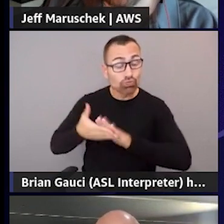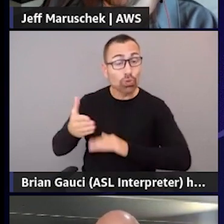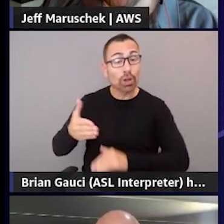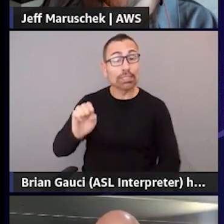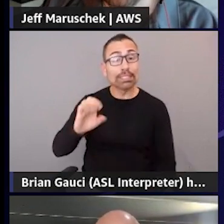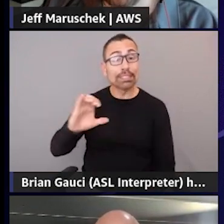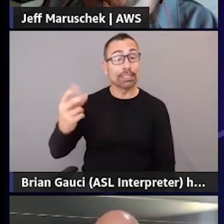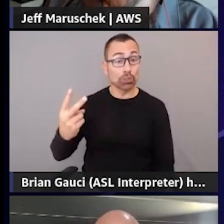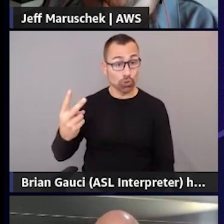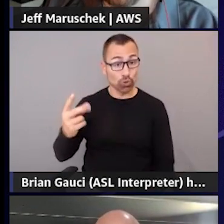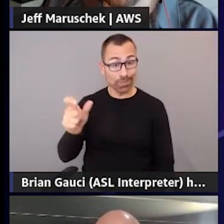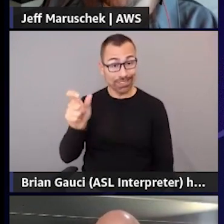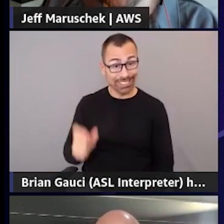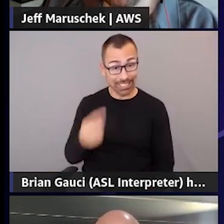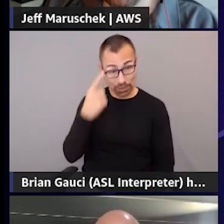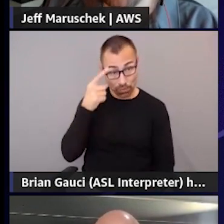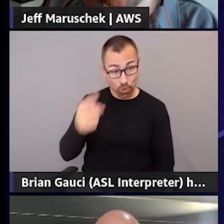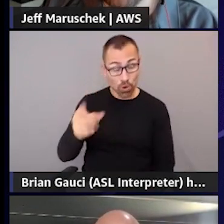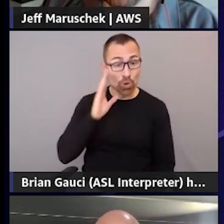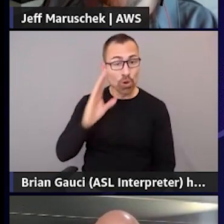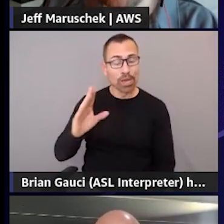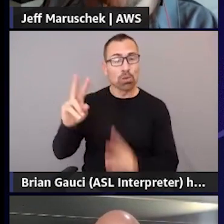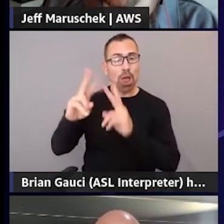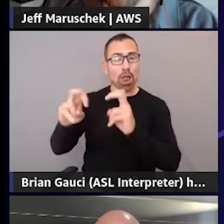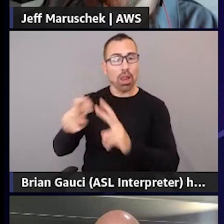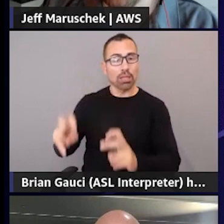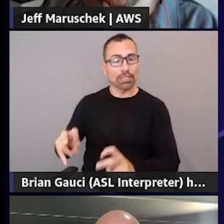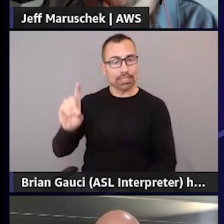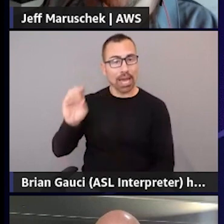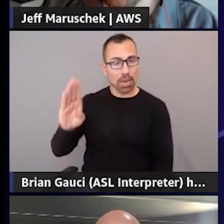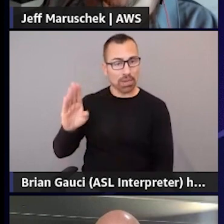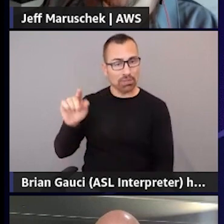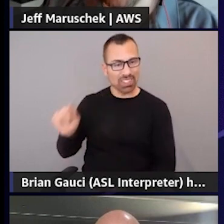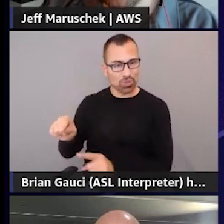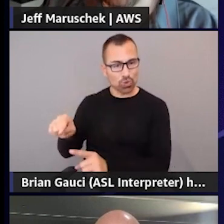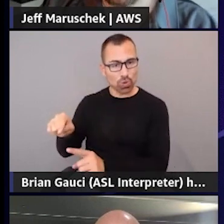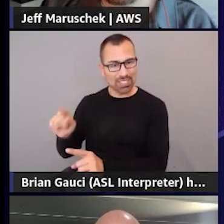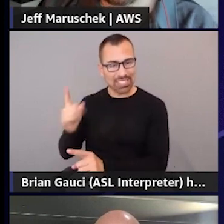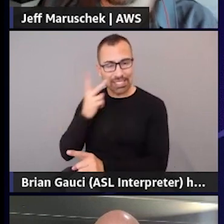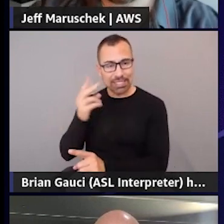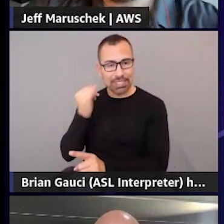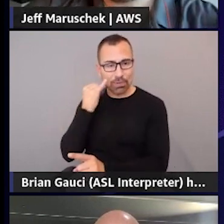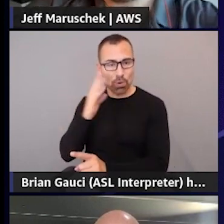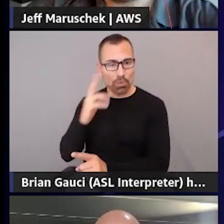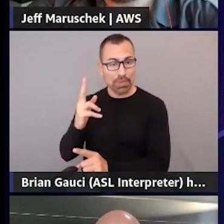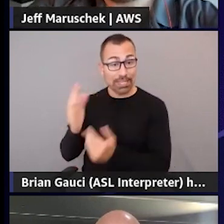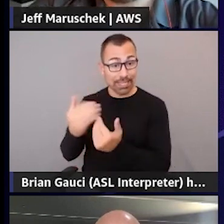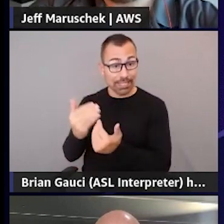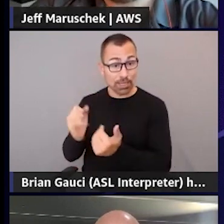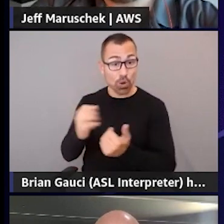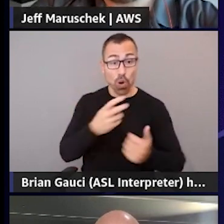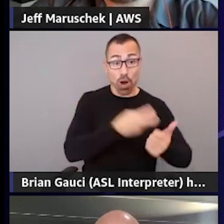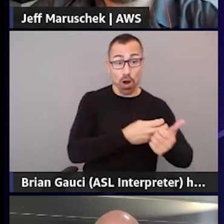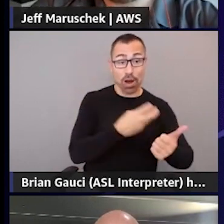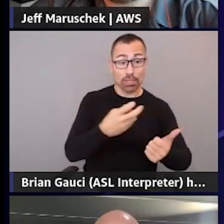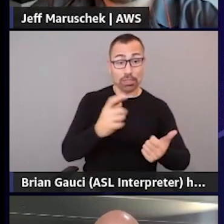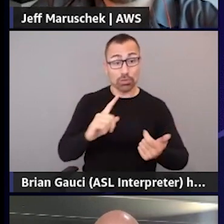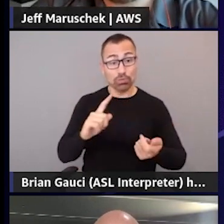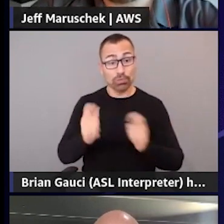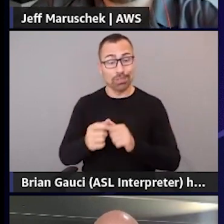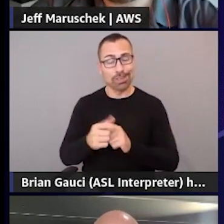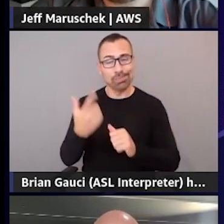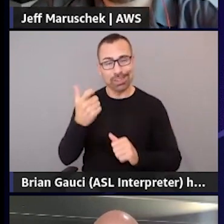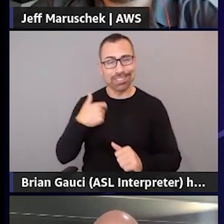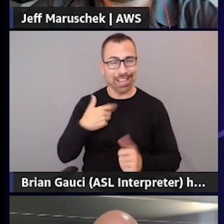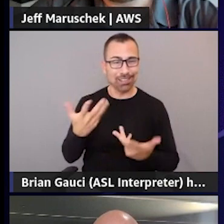of that source database and let you know how easy or hard it's going to be to perform a conversion. But because I've already pre-created it,